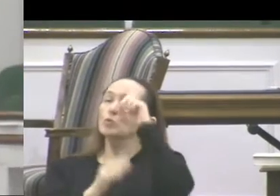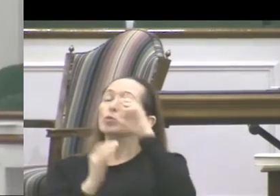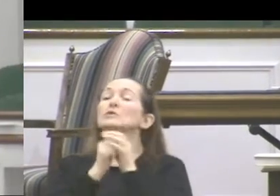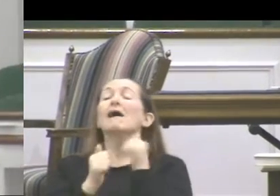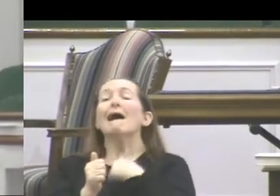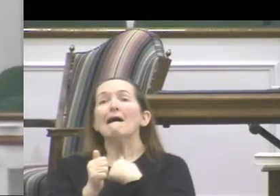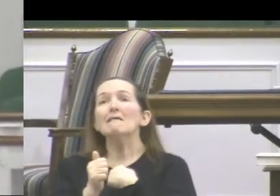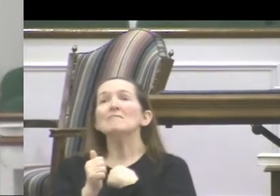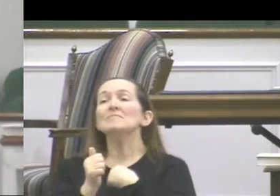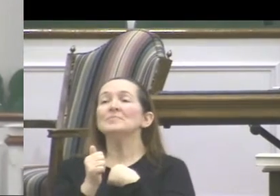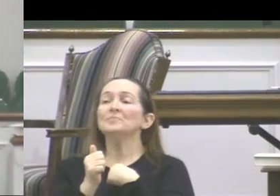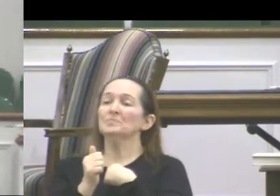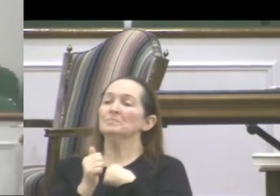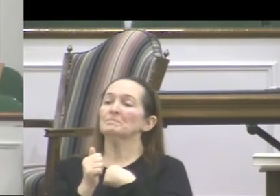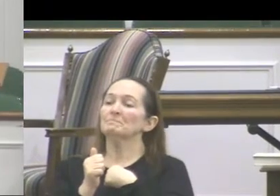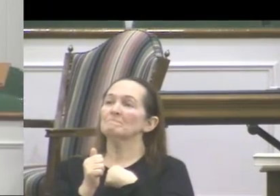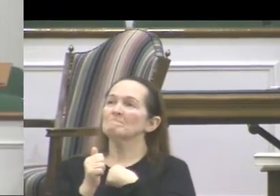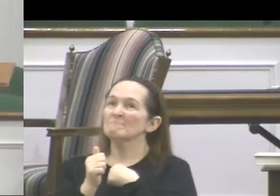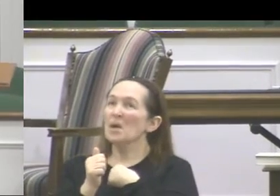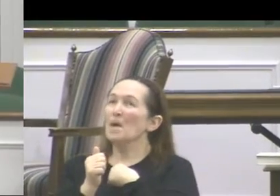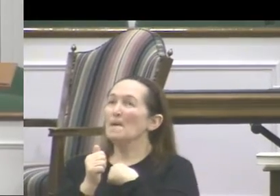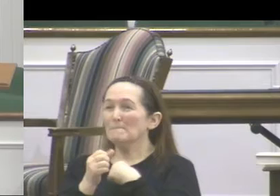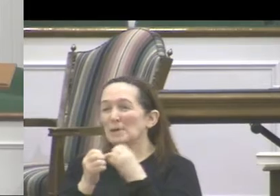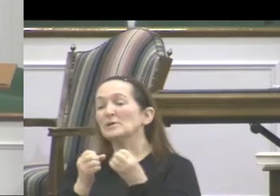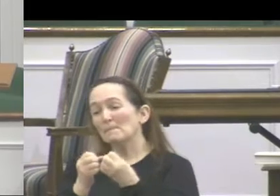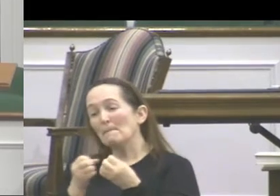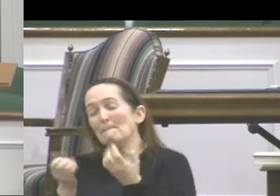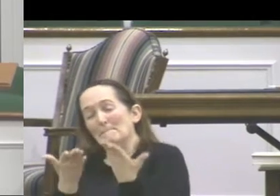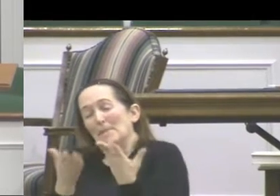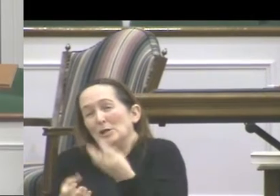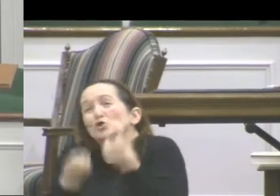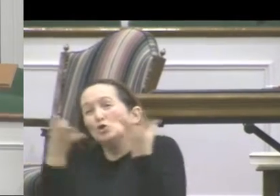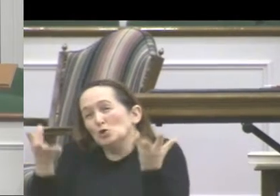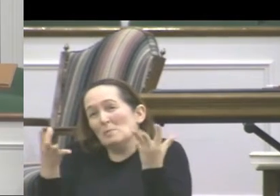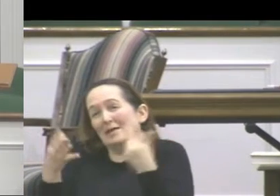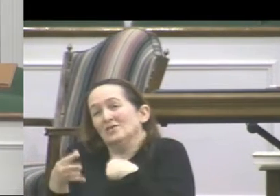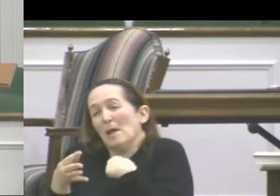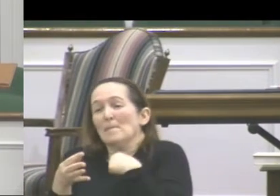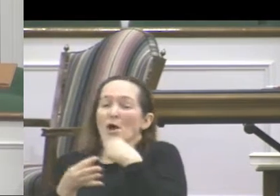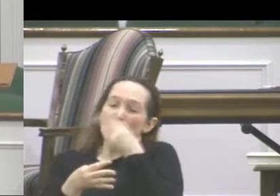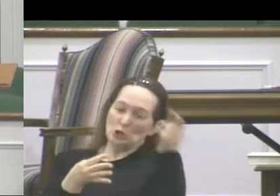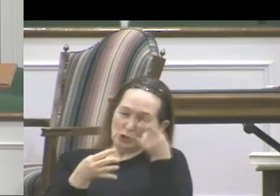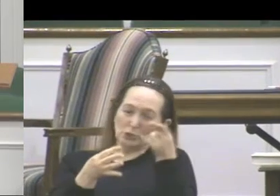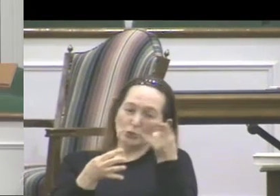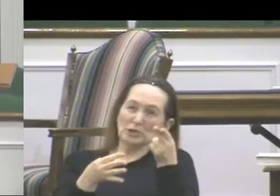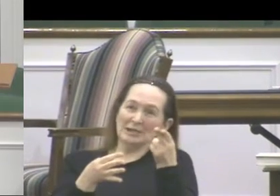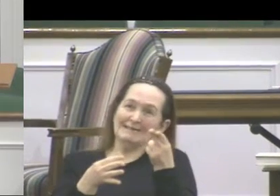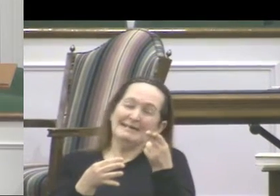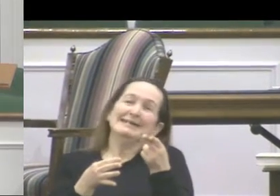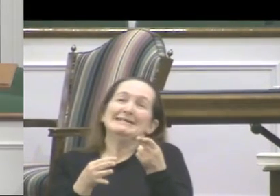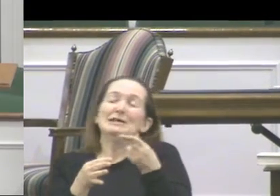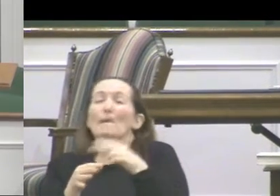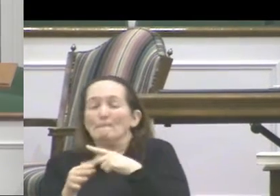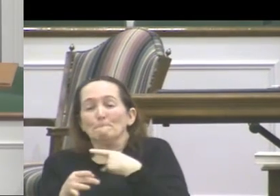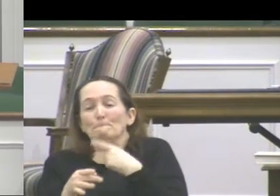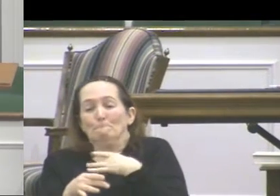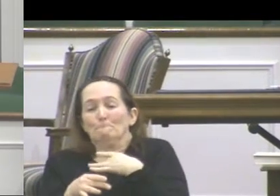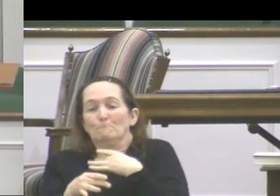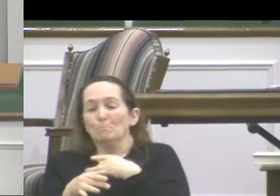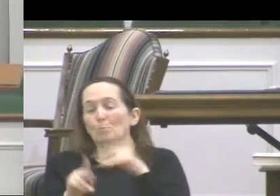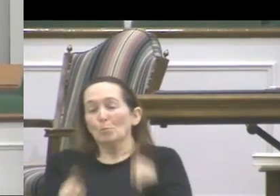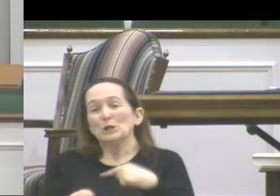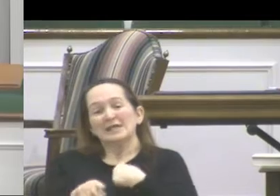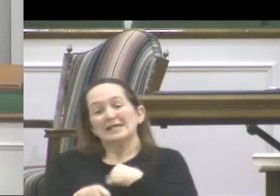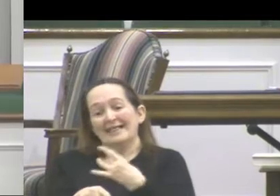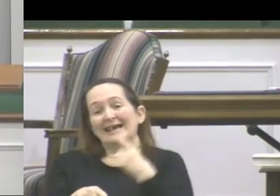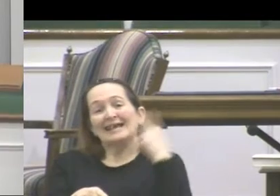I have been spending probably too much, because I'm a historian type of person, time looking at the history